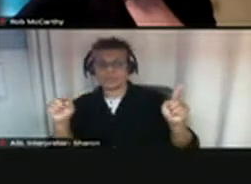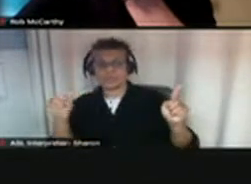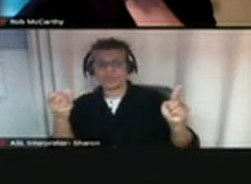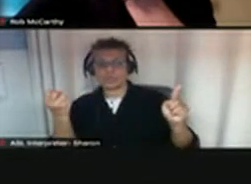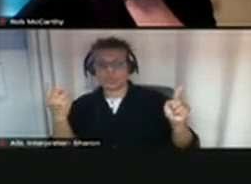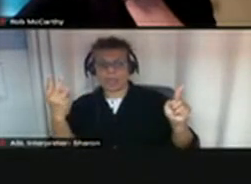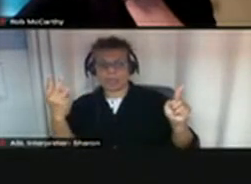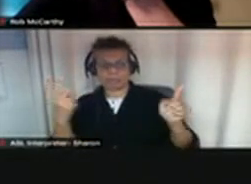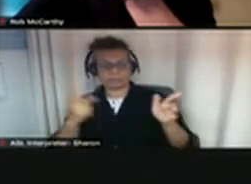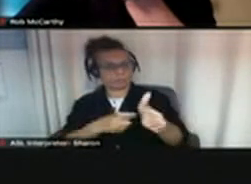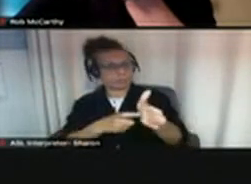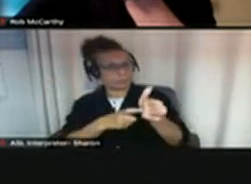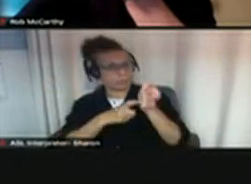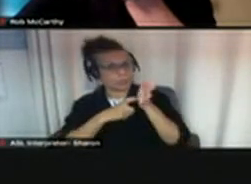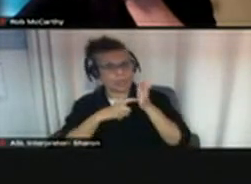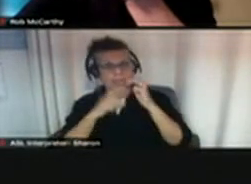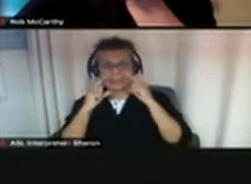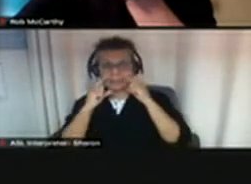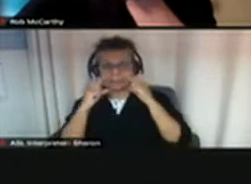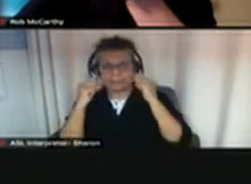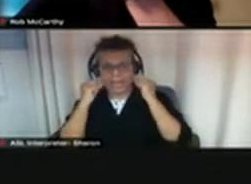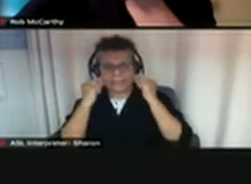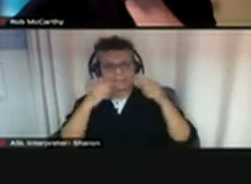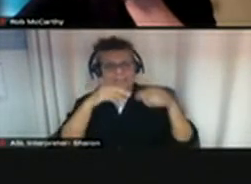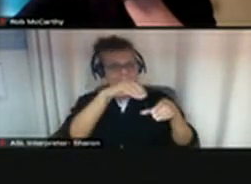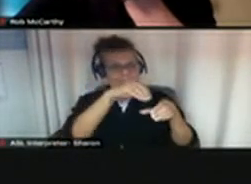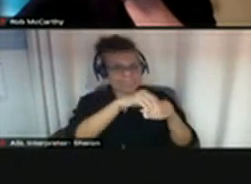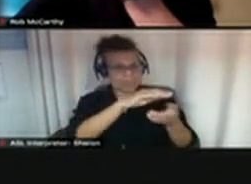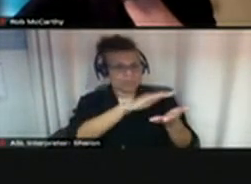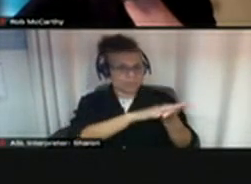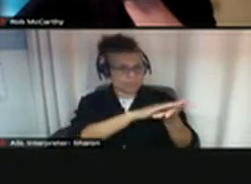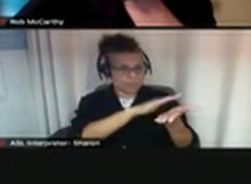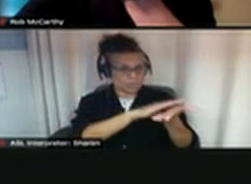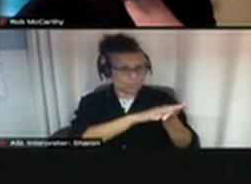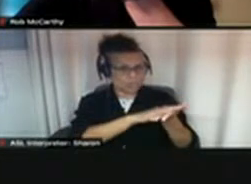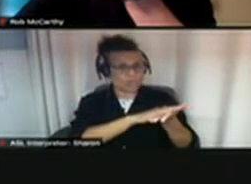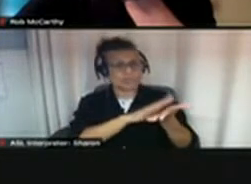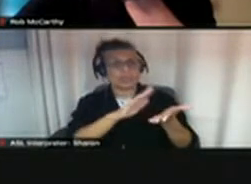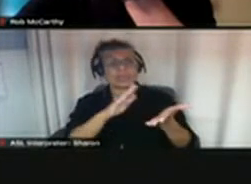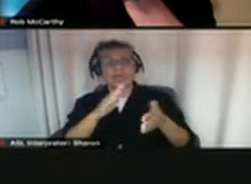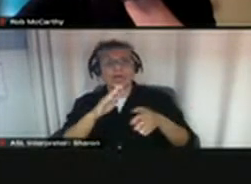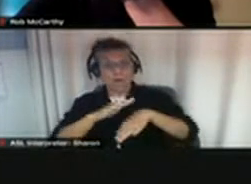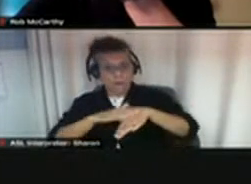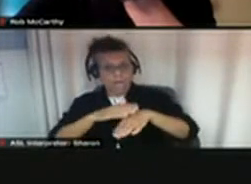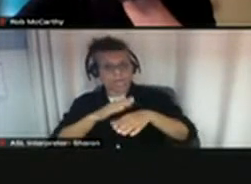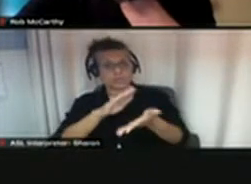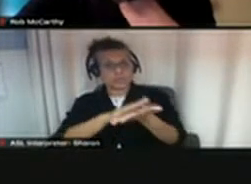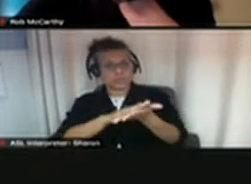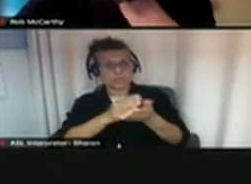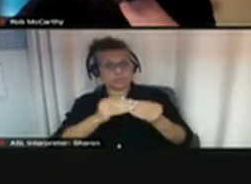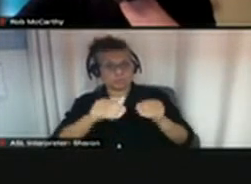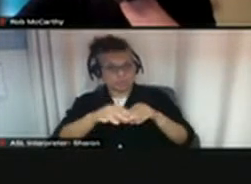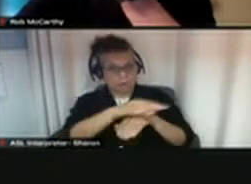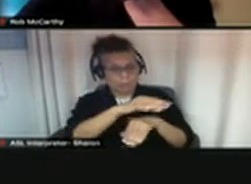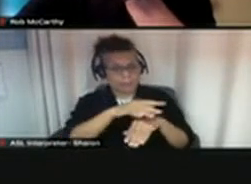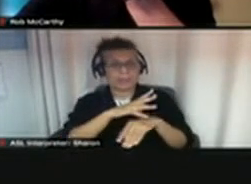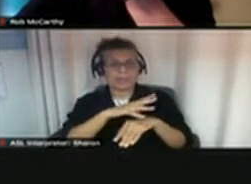mandate. All right. Thank you, Ms. Long. Anybody else? Mr.